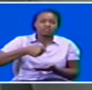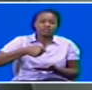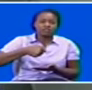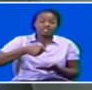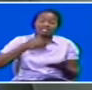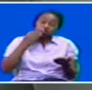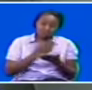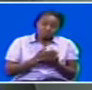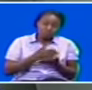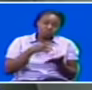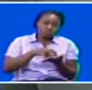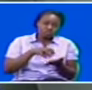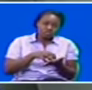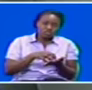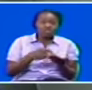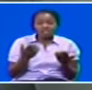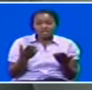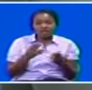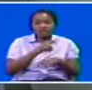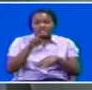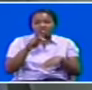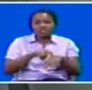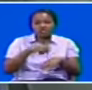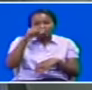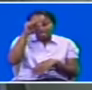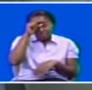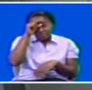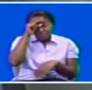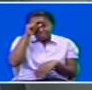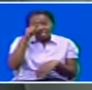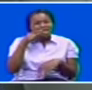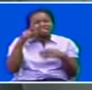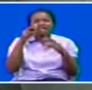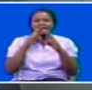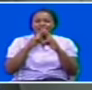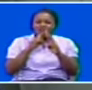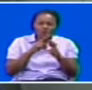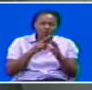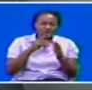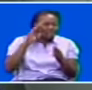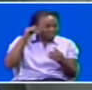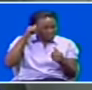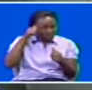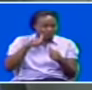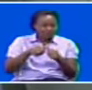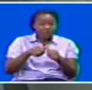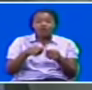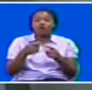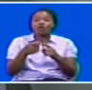true position is that the national government has a worse record on absorption of budget than